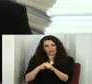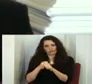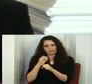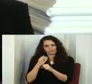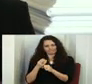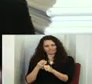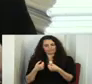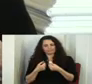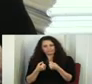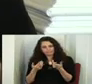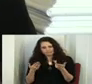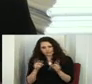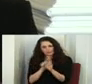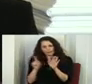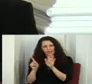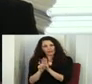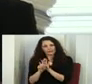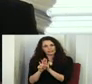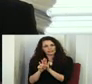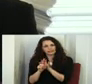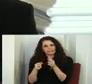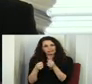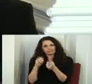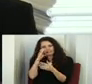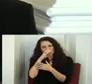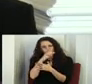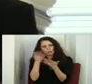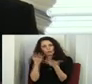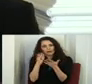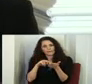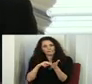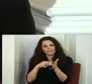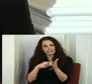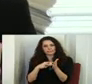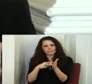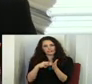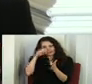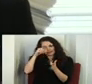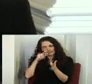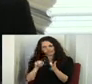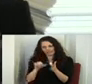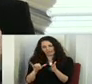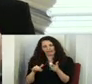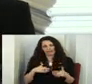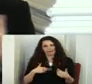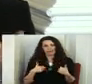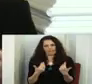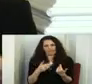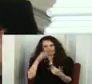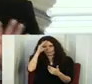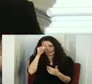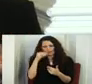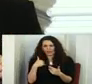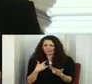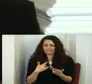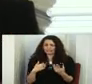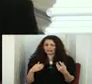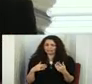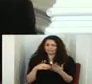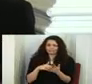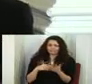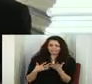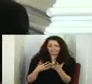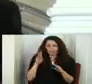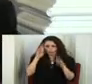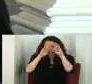man. And I was so worried about him because he doesn't have the social skills. He was a little inept in some areas,